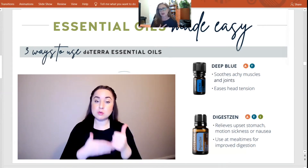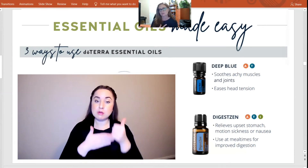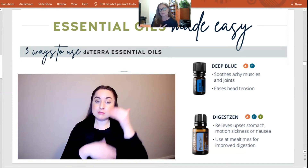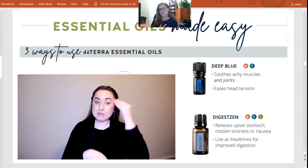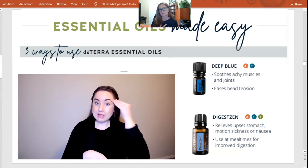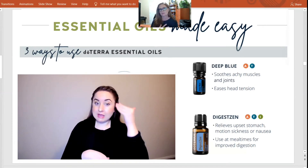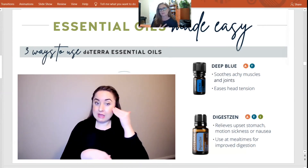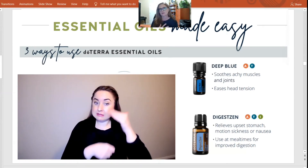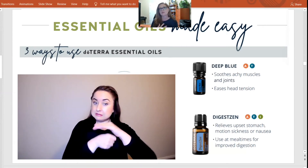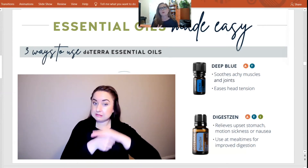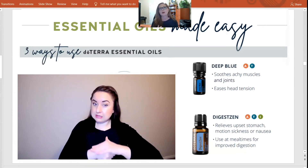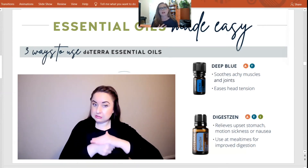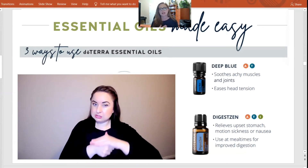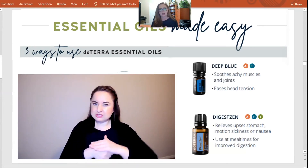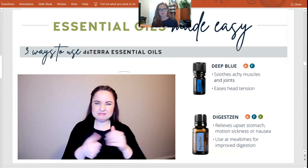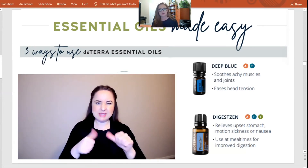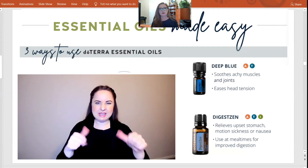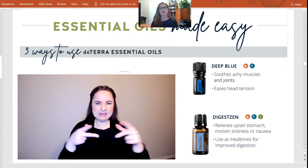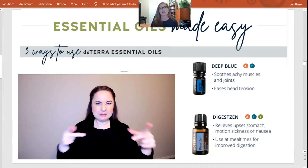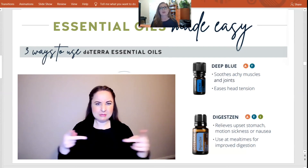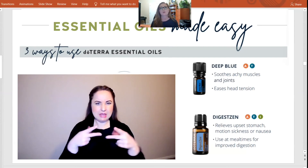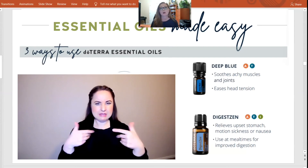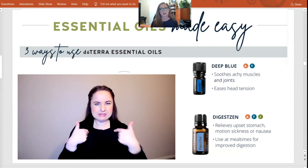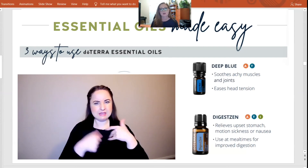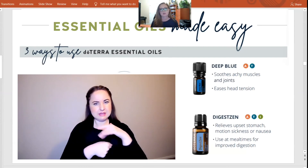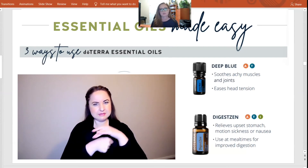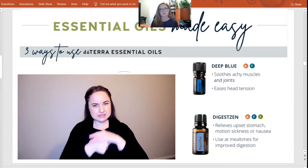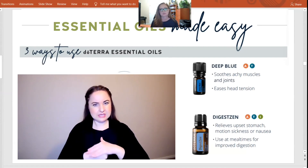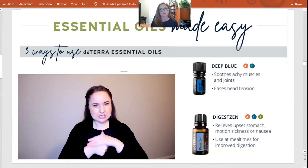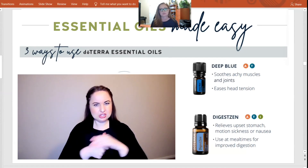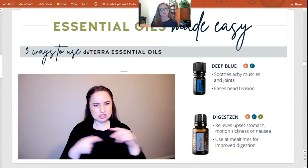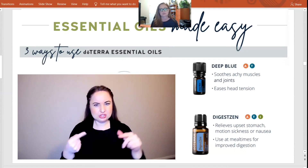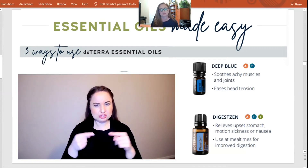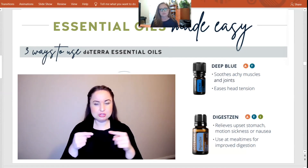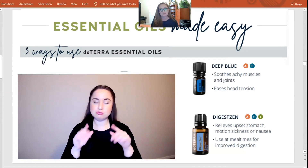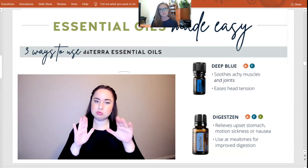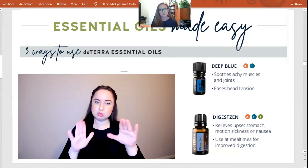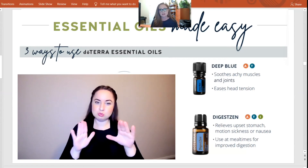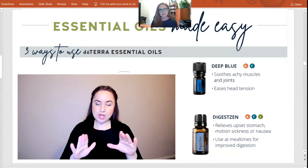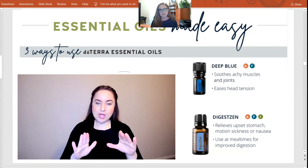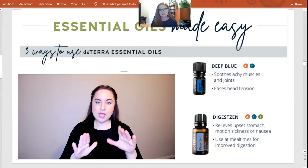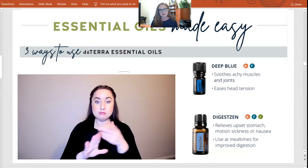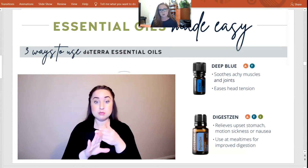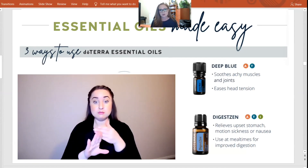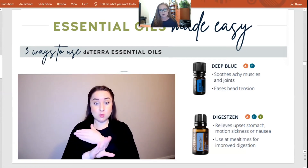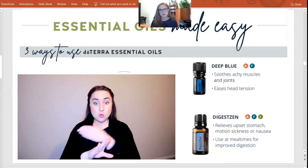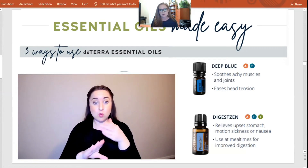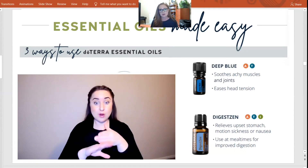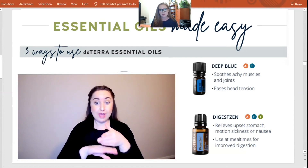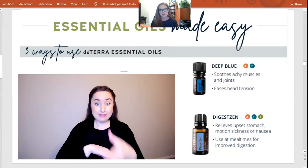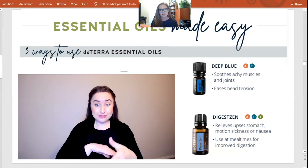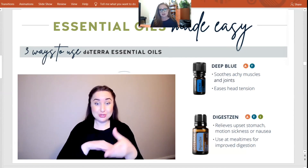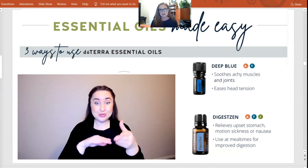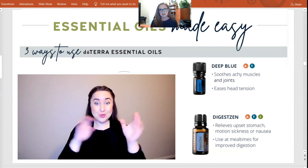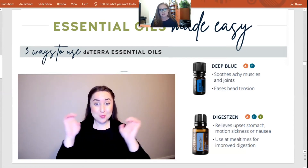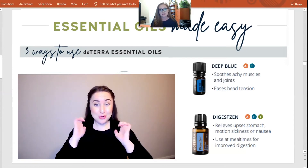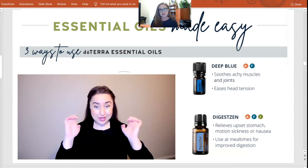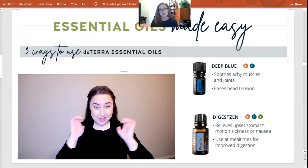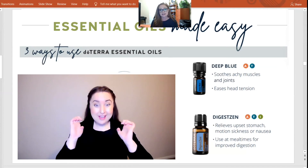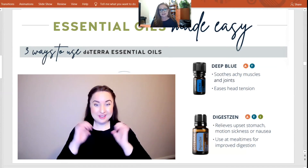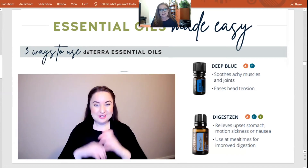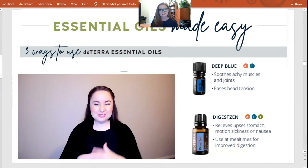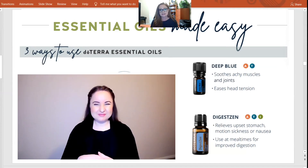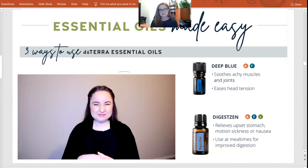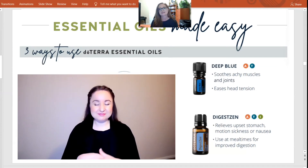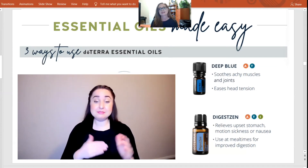It's great before and after a workout. The next oil is